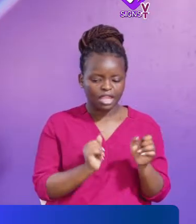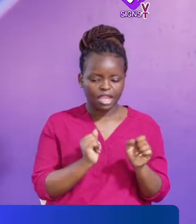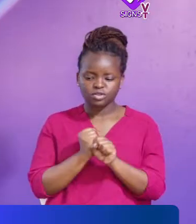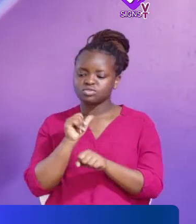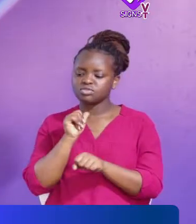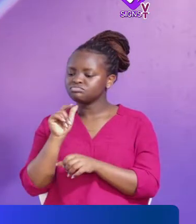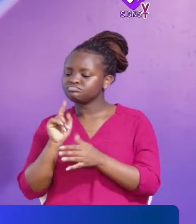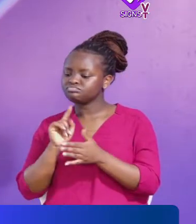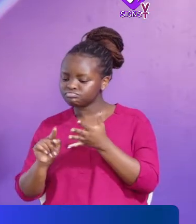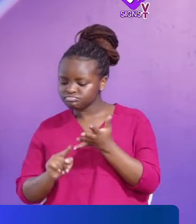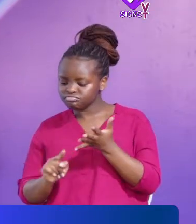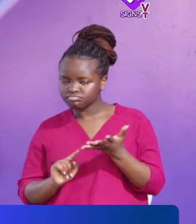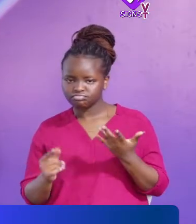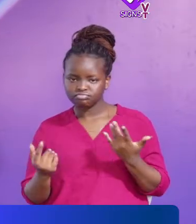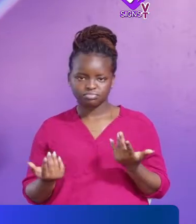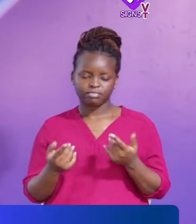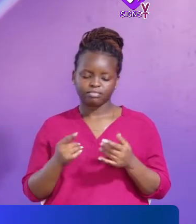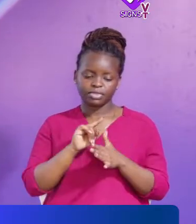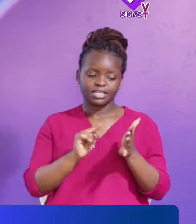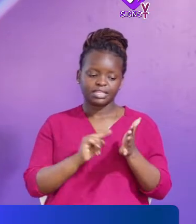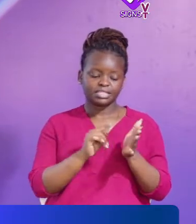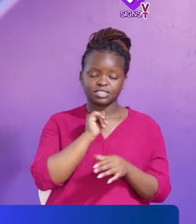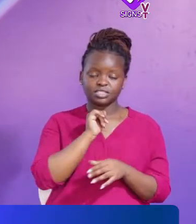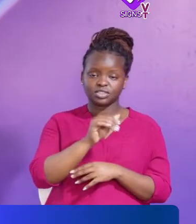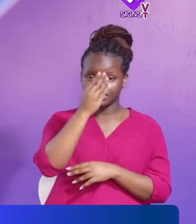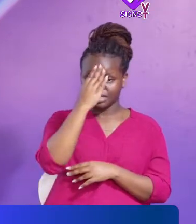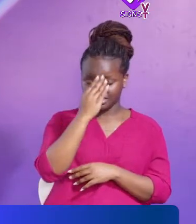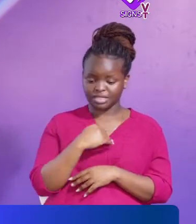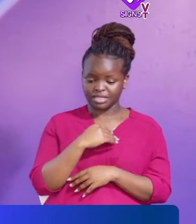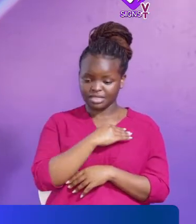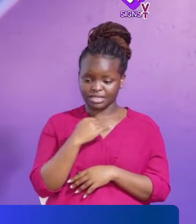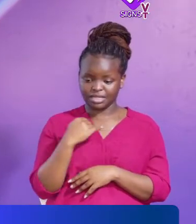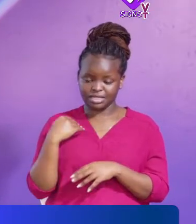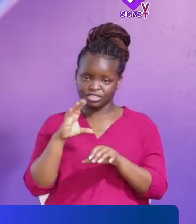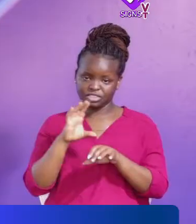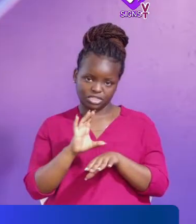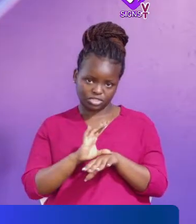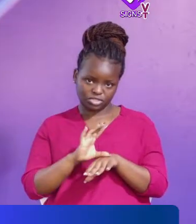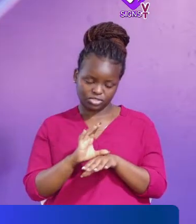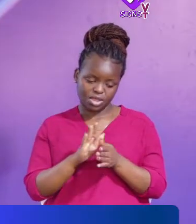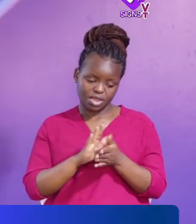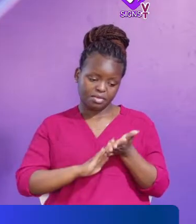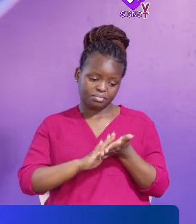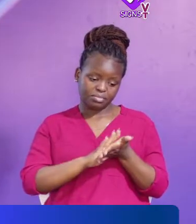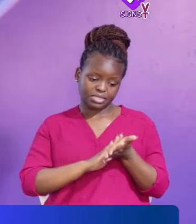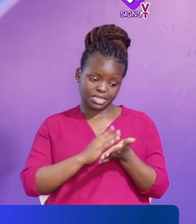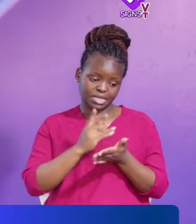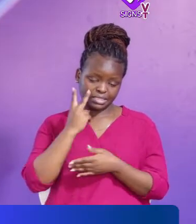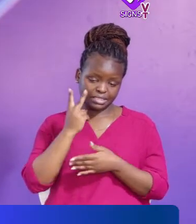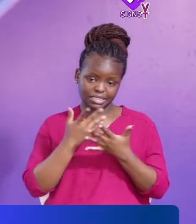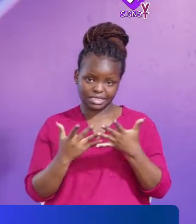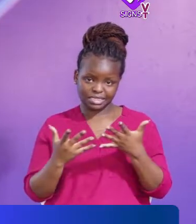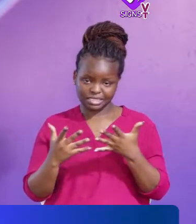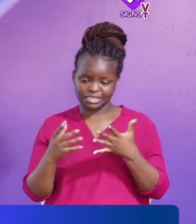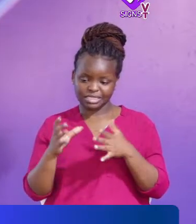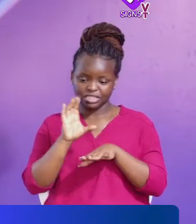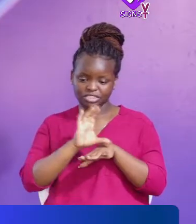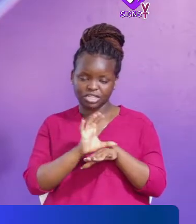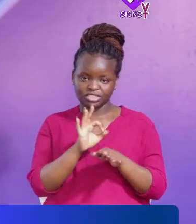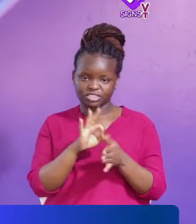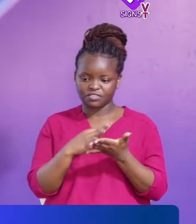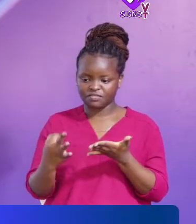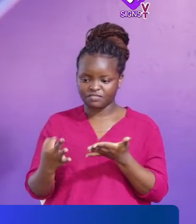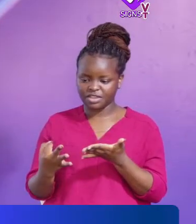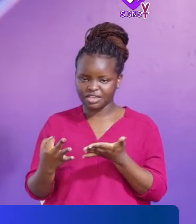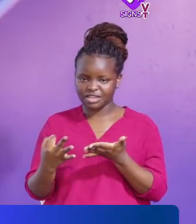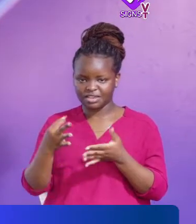that well, this is not the Catholic Church, yes. But basically, I've seen things that the church has faith, and sometimes the faith